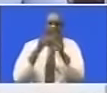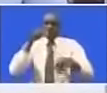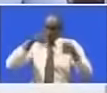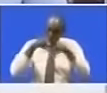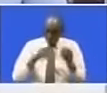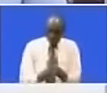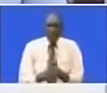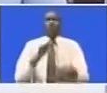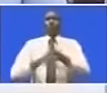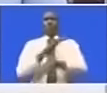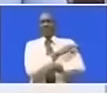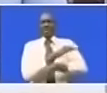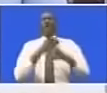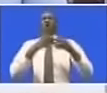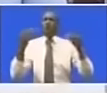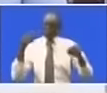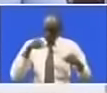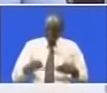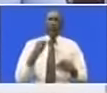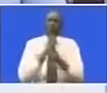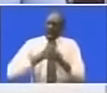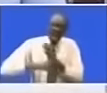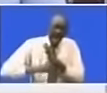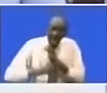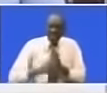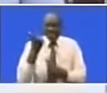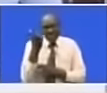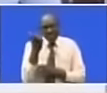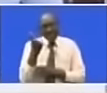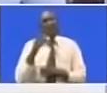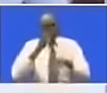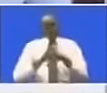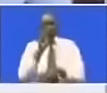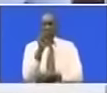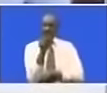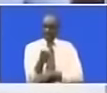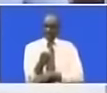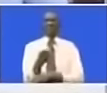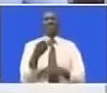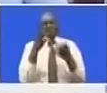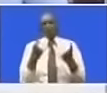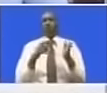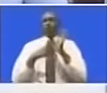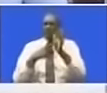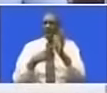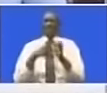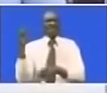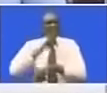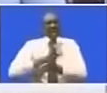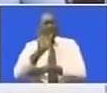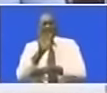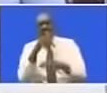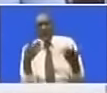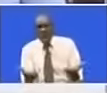evening. It's good to see you after such a long day out on the streets covering the polls in Tanzania. Paint a picture for us of what the day has